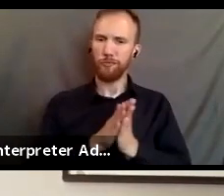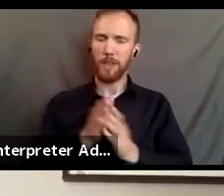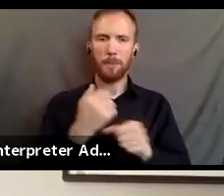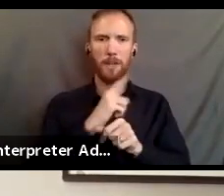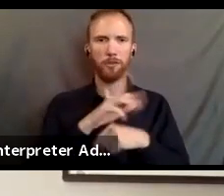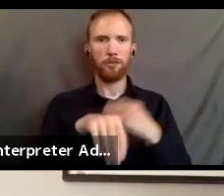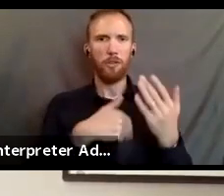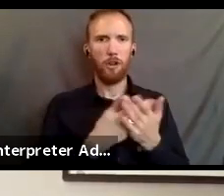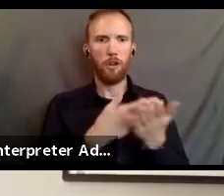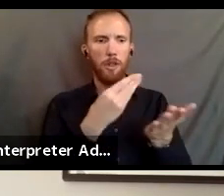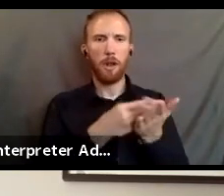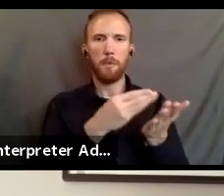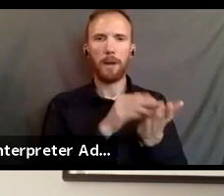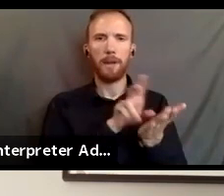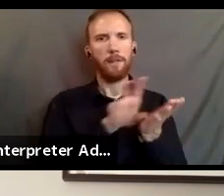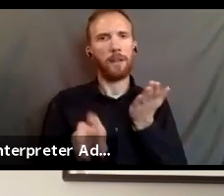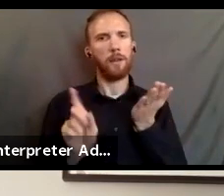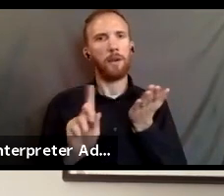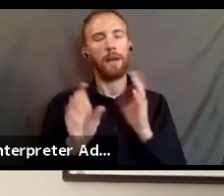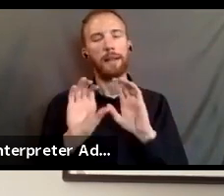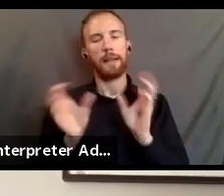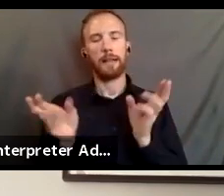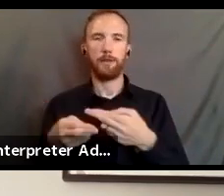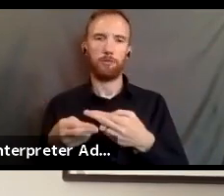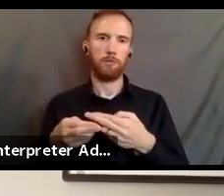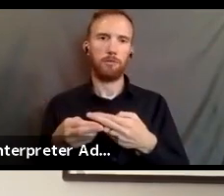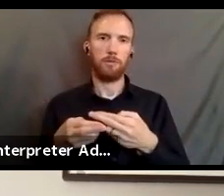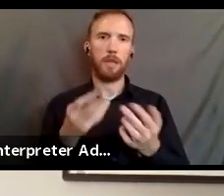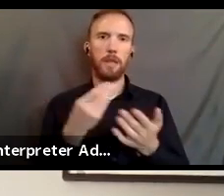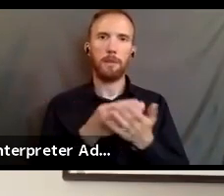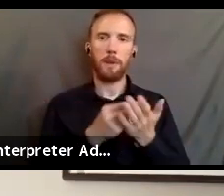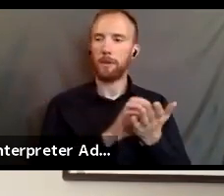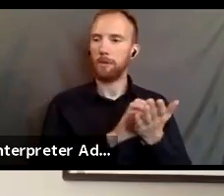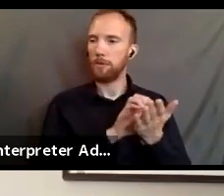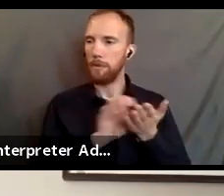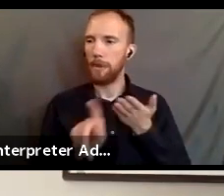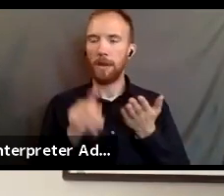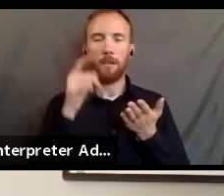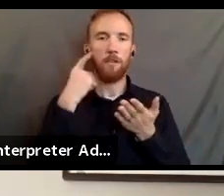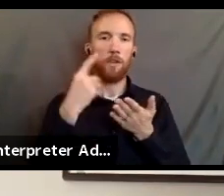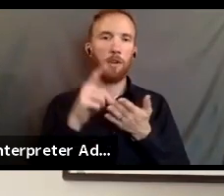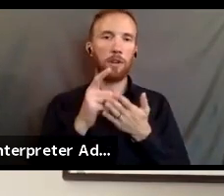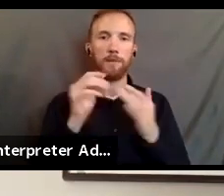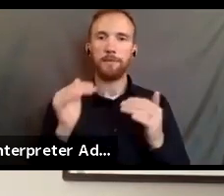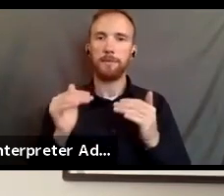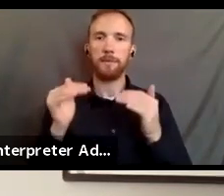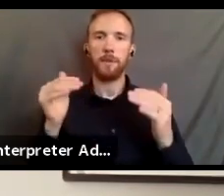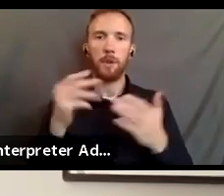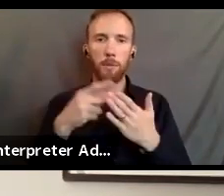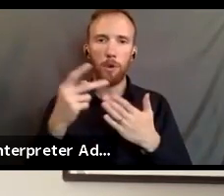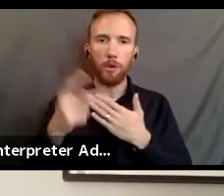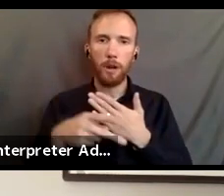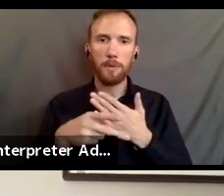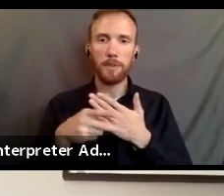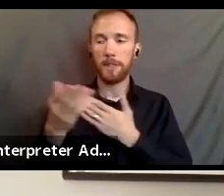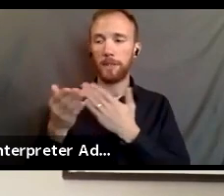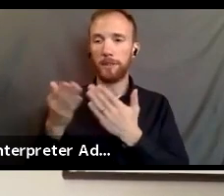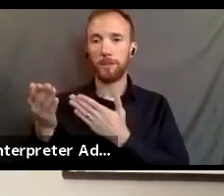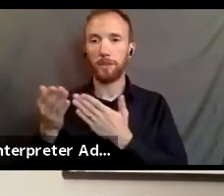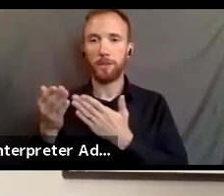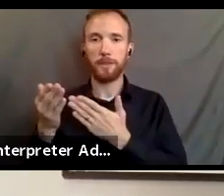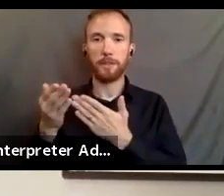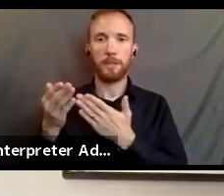go back to the classroom they go back to open the seats on gifted programs they're supposed to serve not only the privilege and